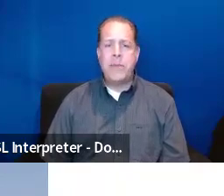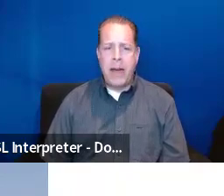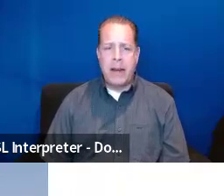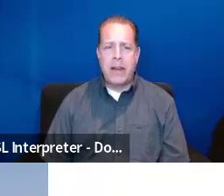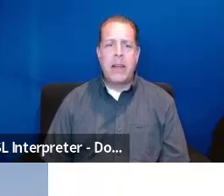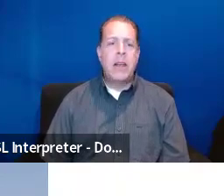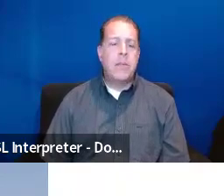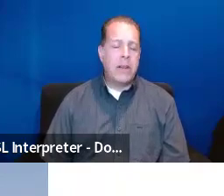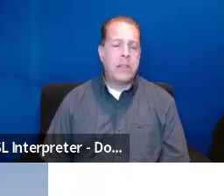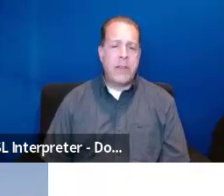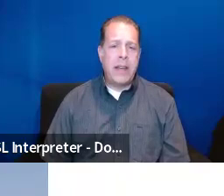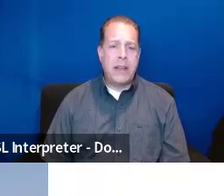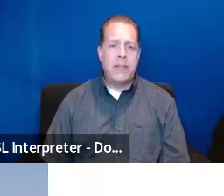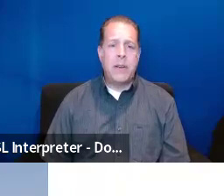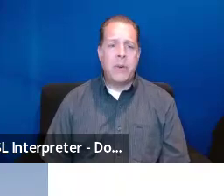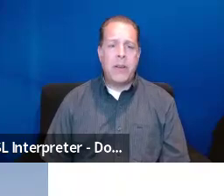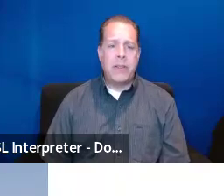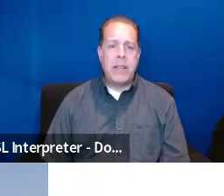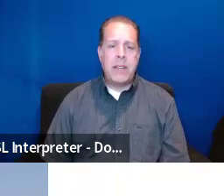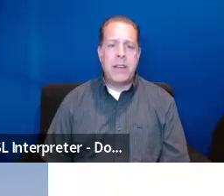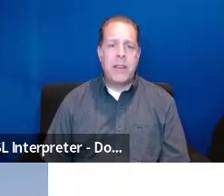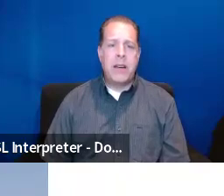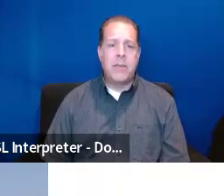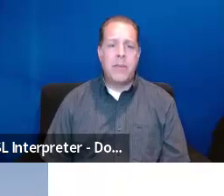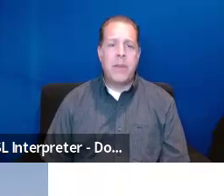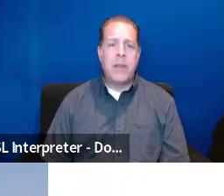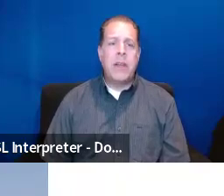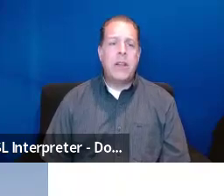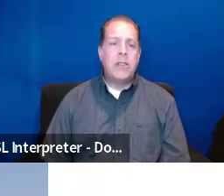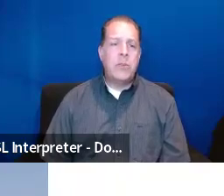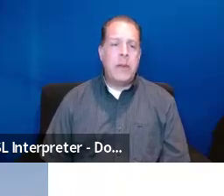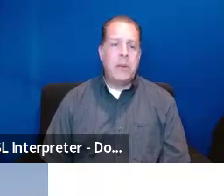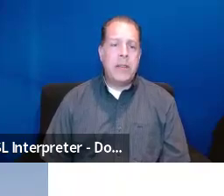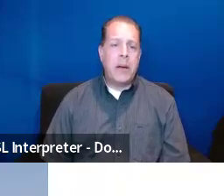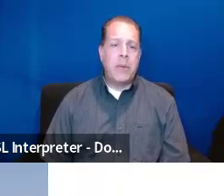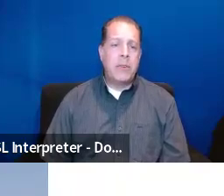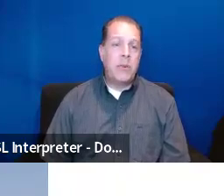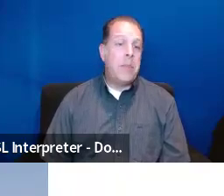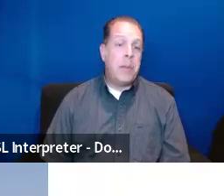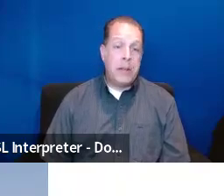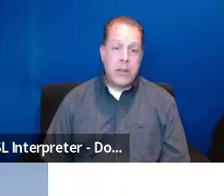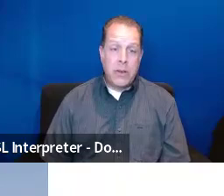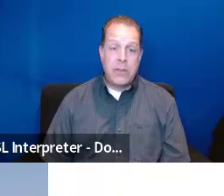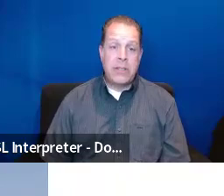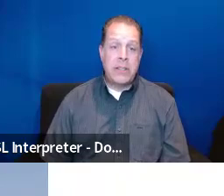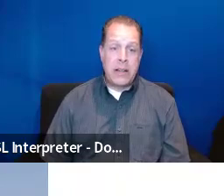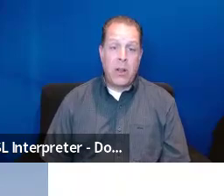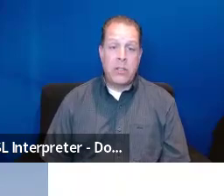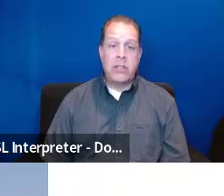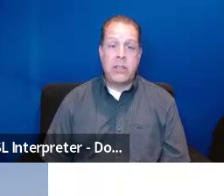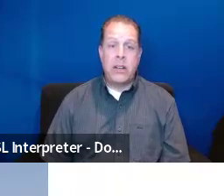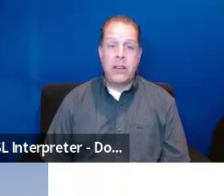gives feedback, positive, negative, whatever is needed, to be able to help to implement services